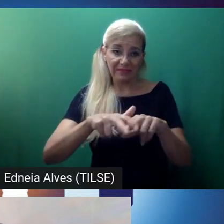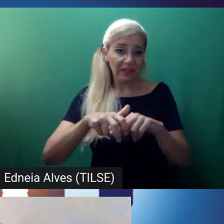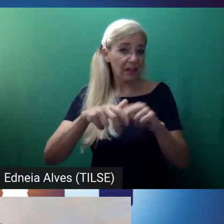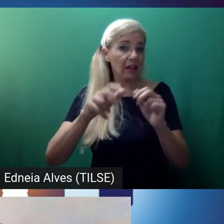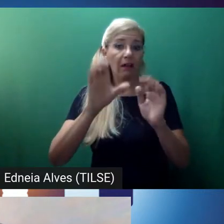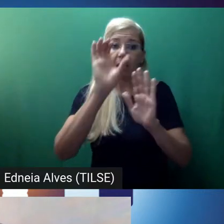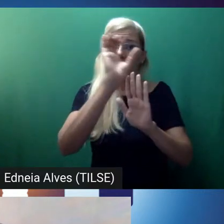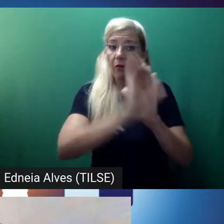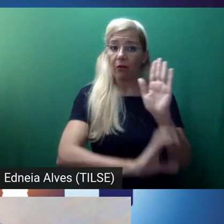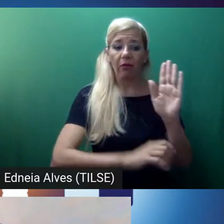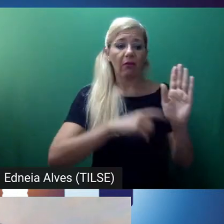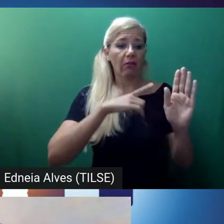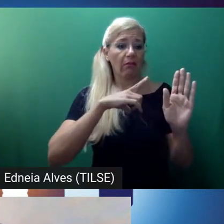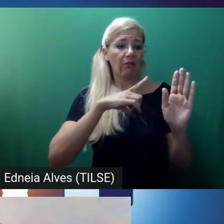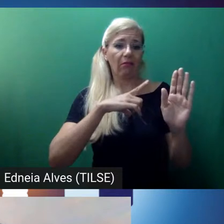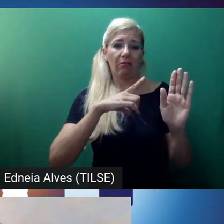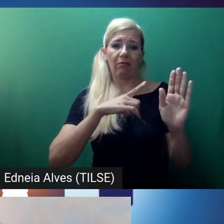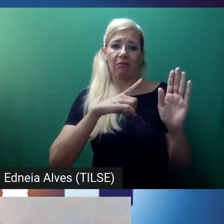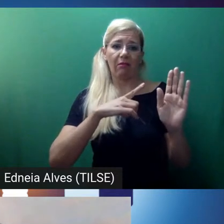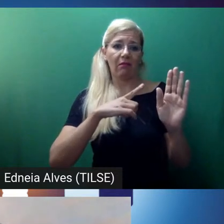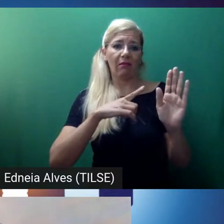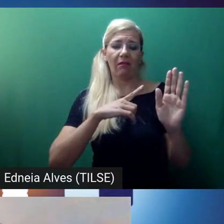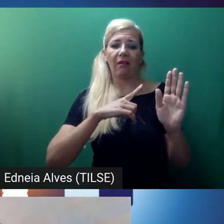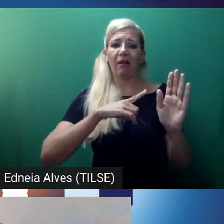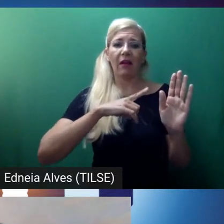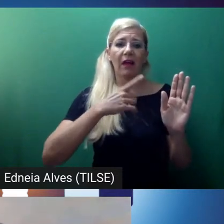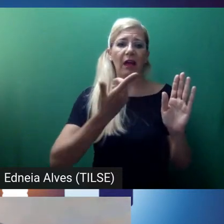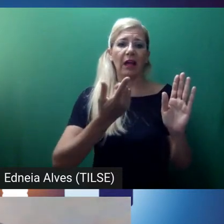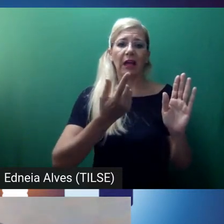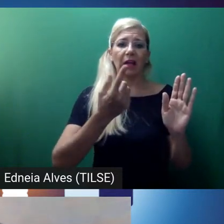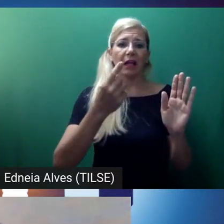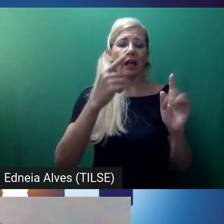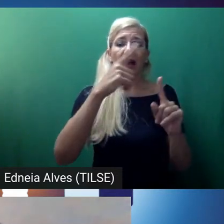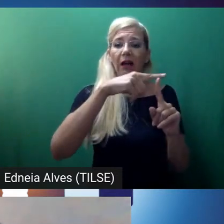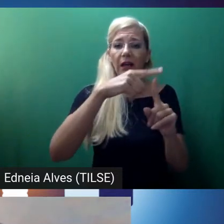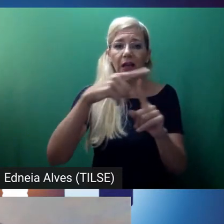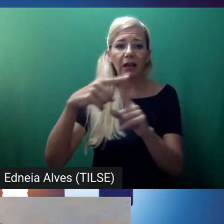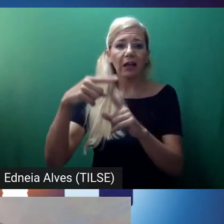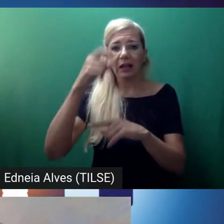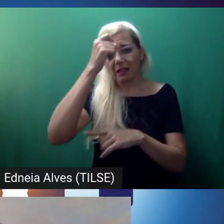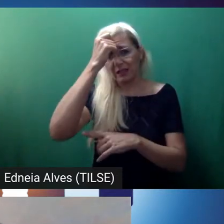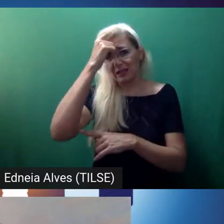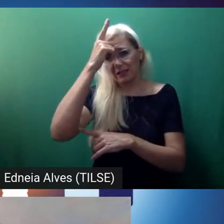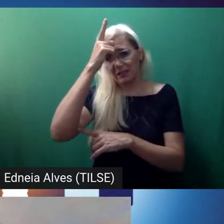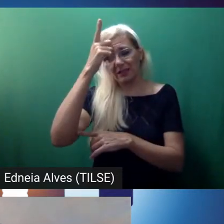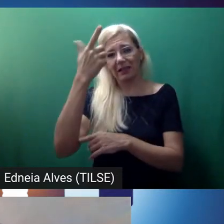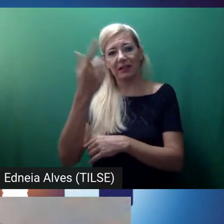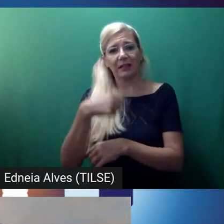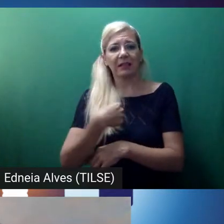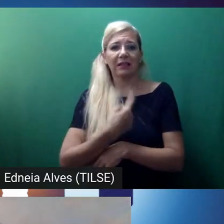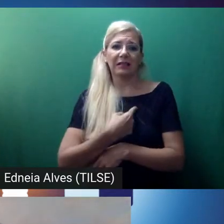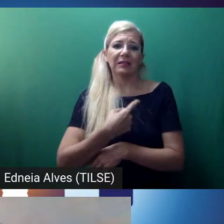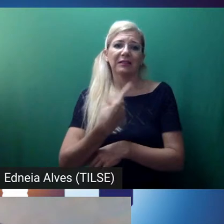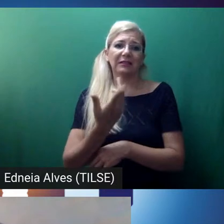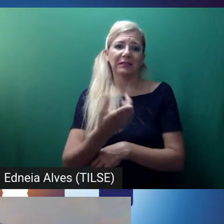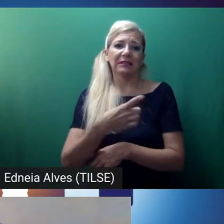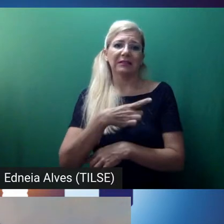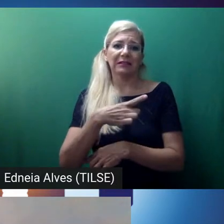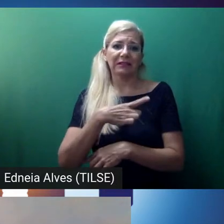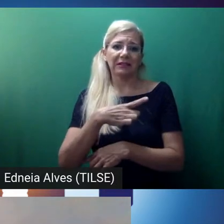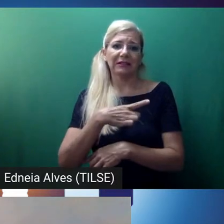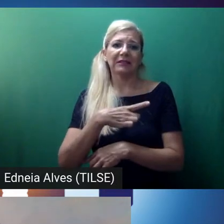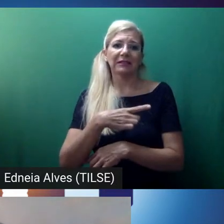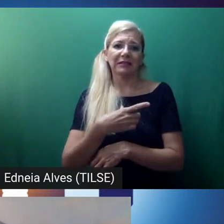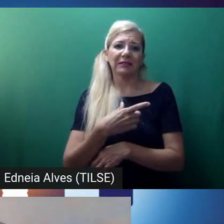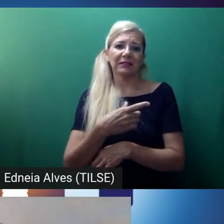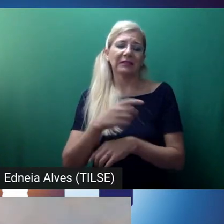colonization, there typically was the idea that there was one language that needed to be